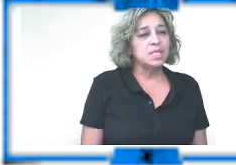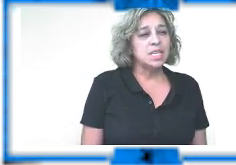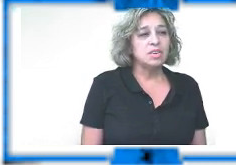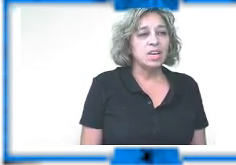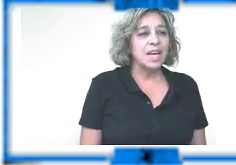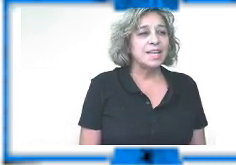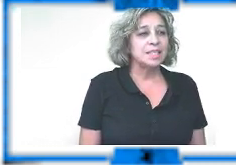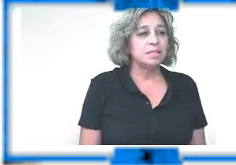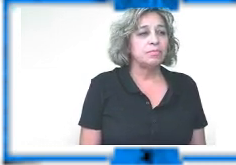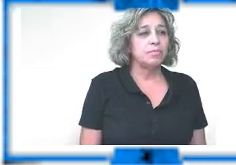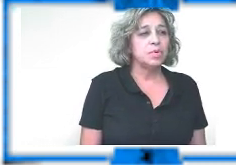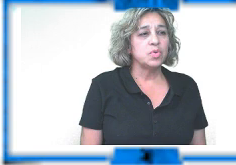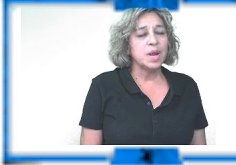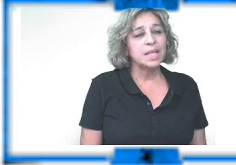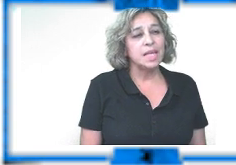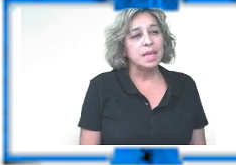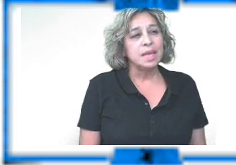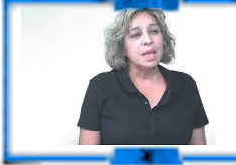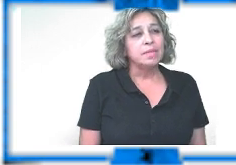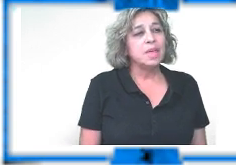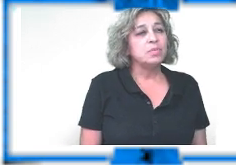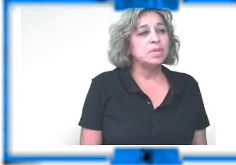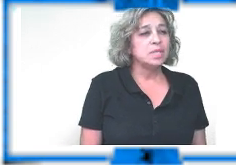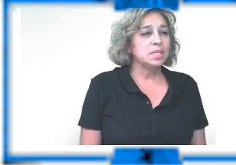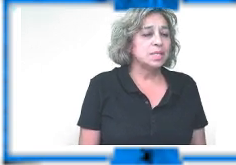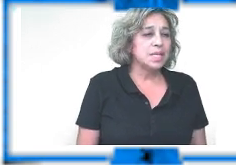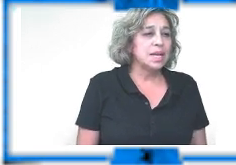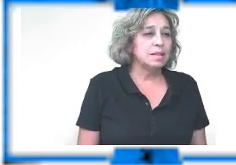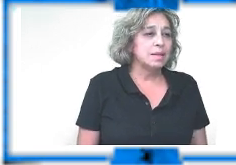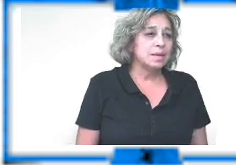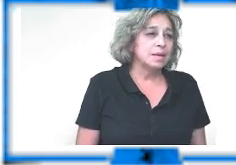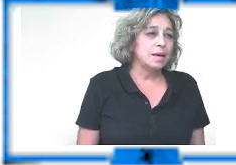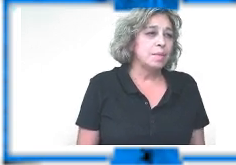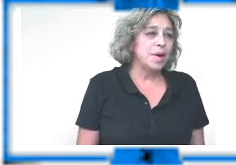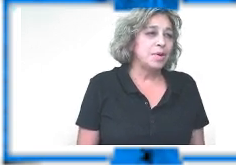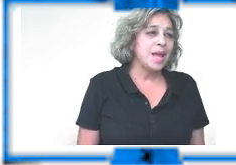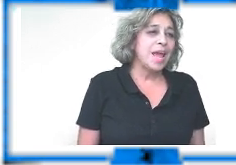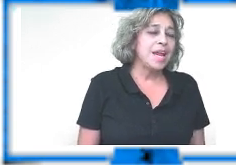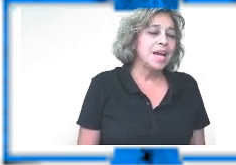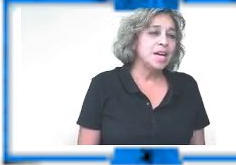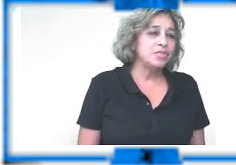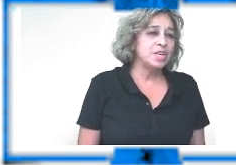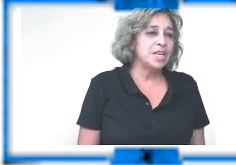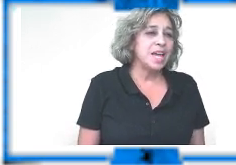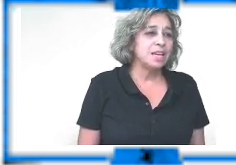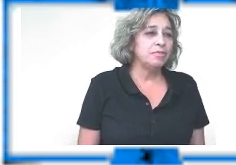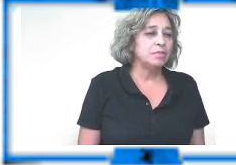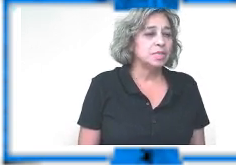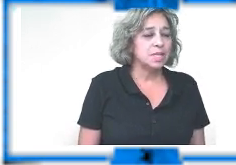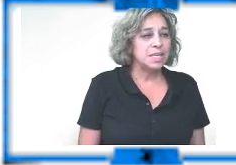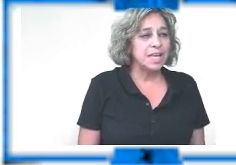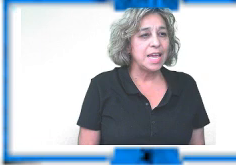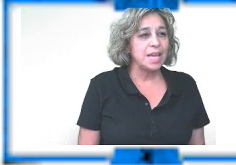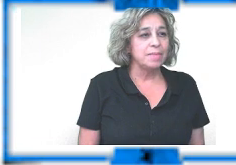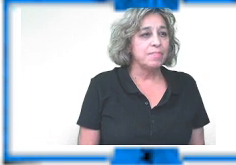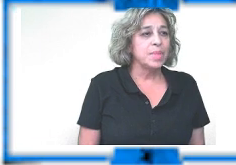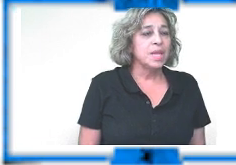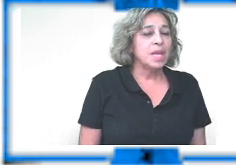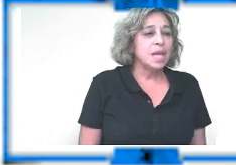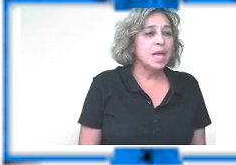they would steal the gas directly. They would steal about 800 tankfuls a